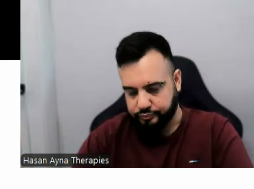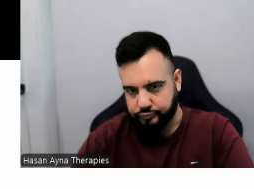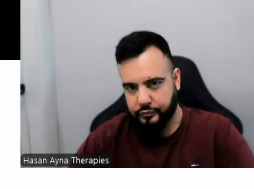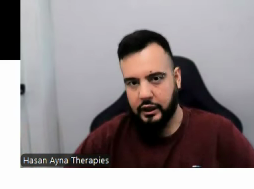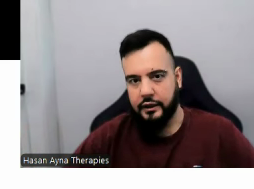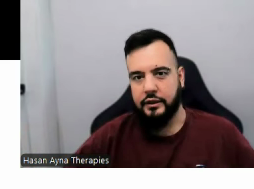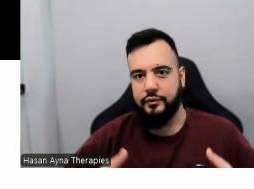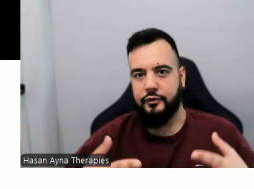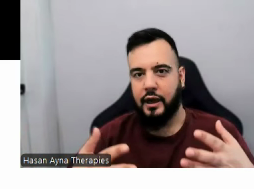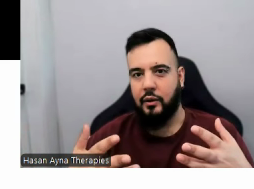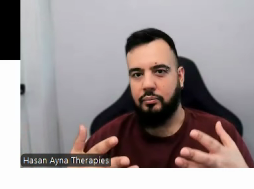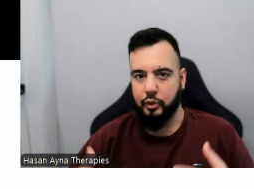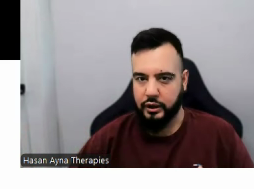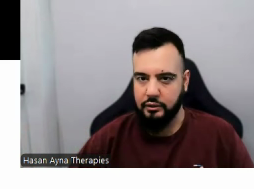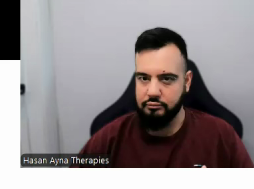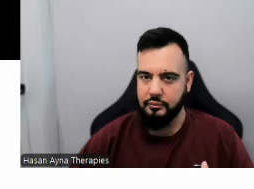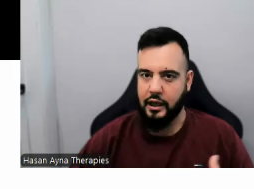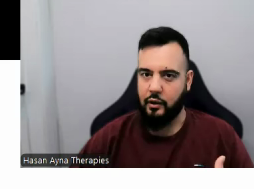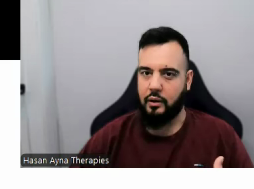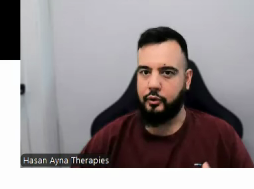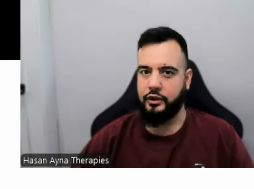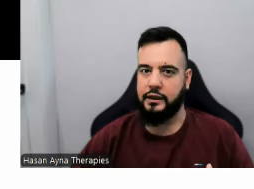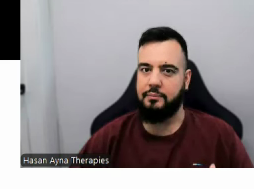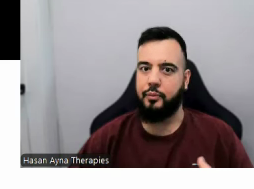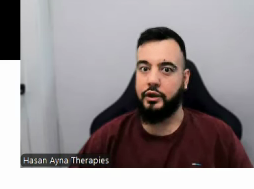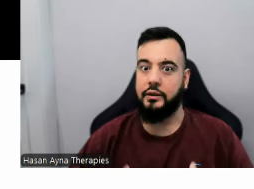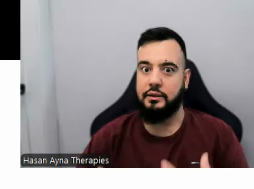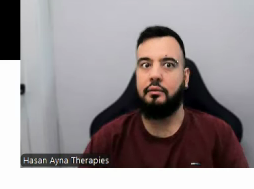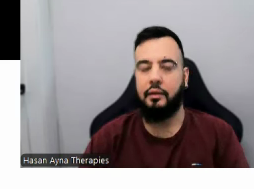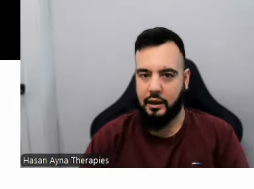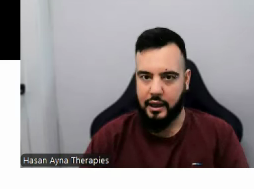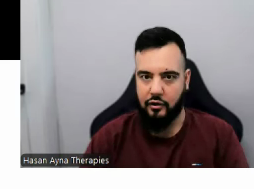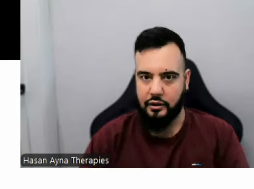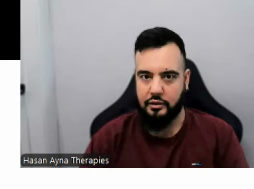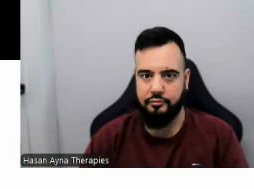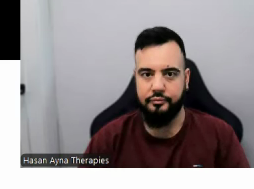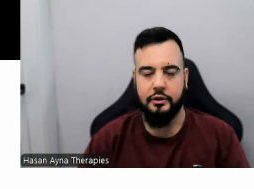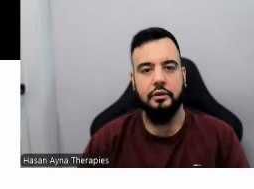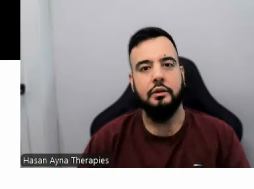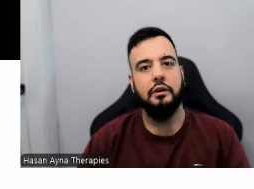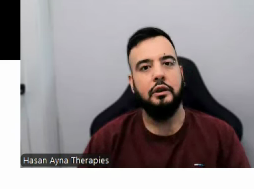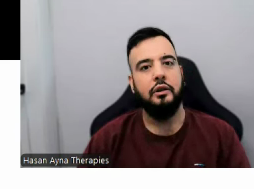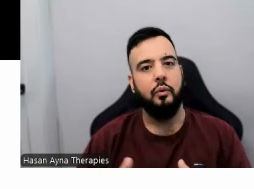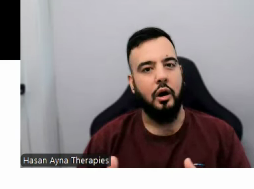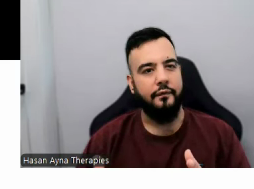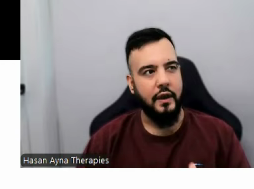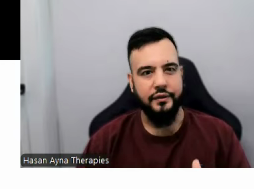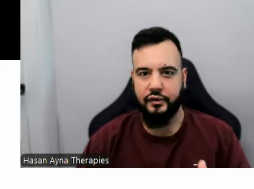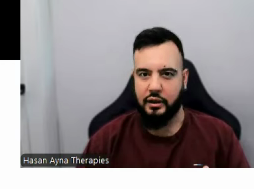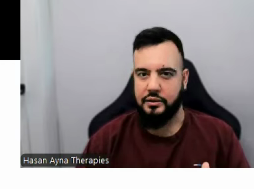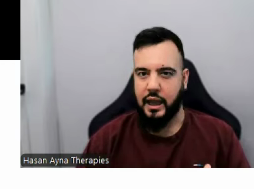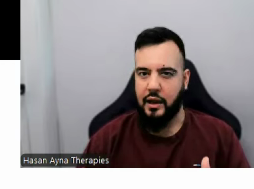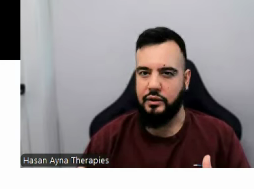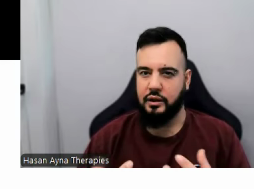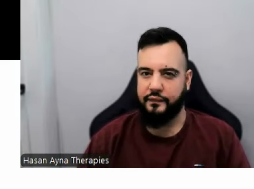this, and that is through our body, how our body embodies that character, what our